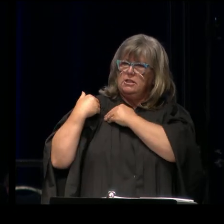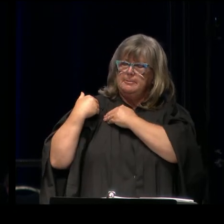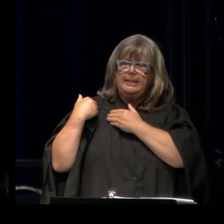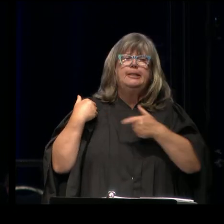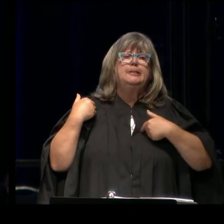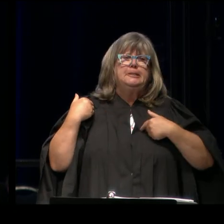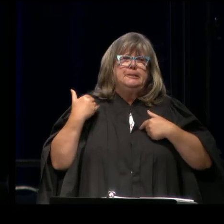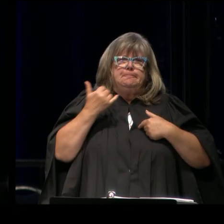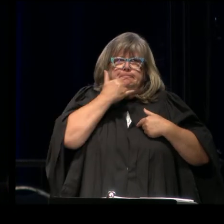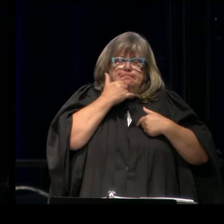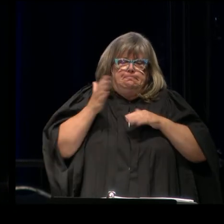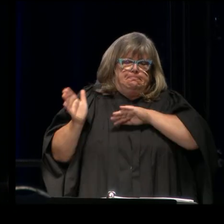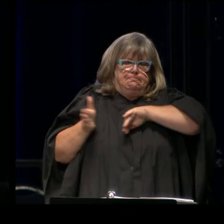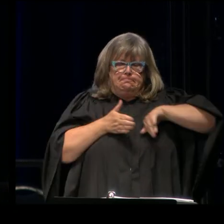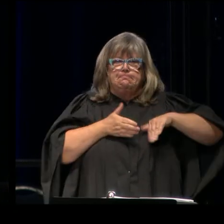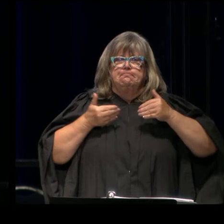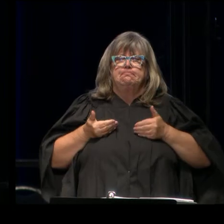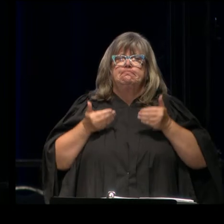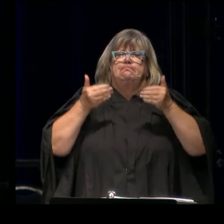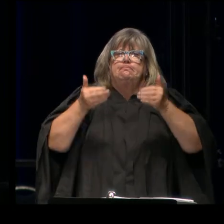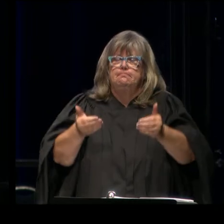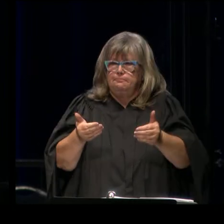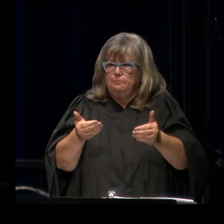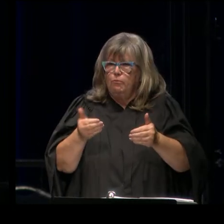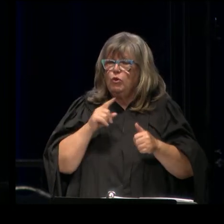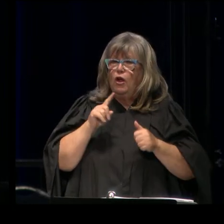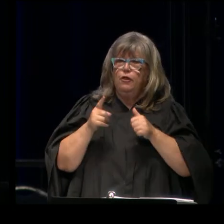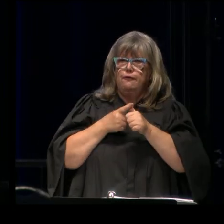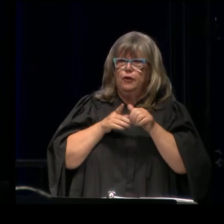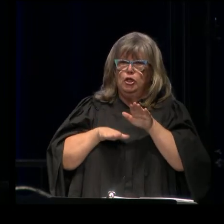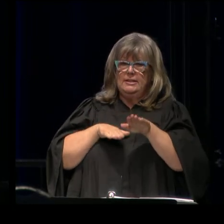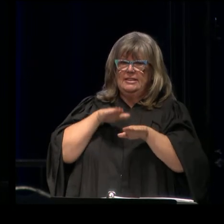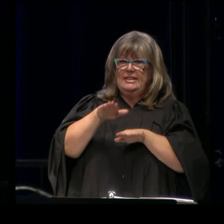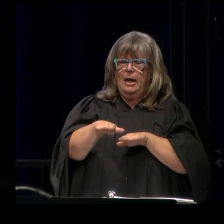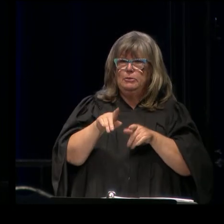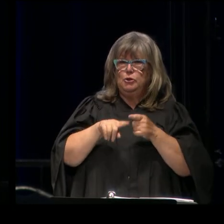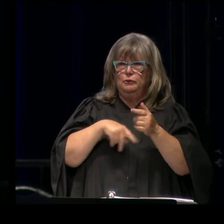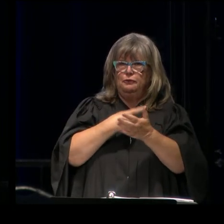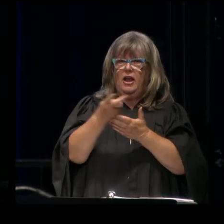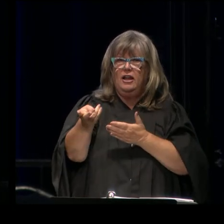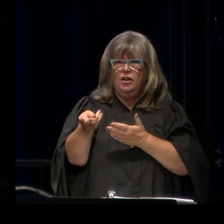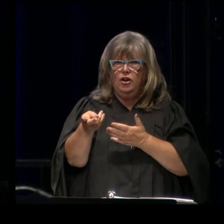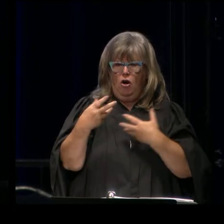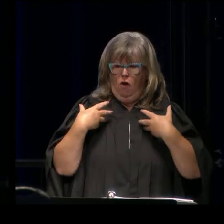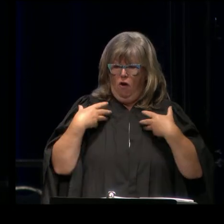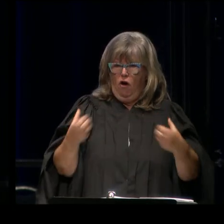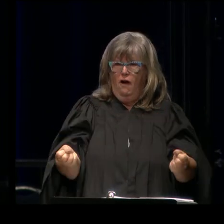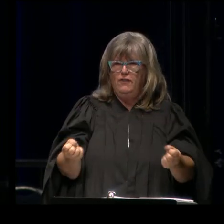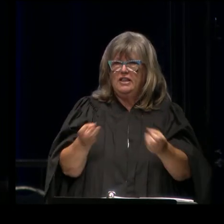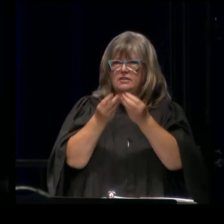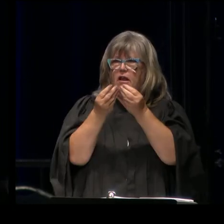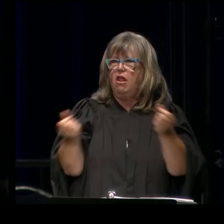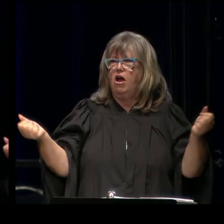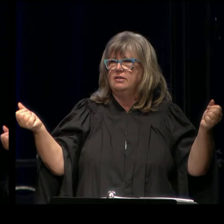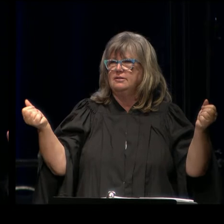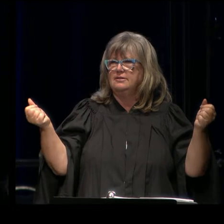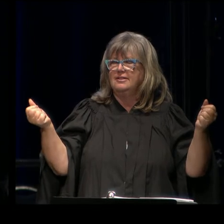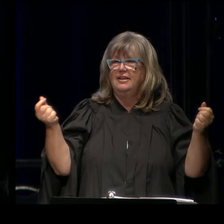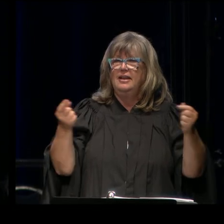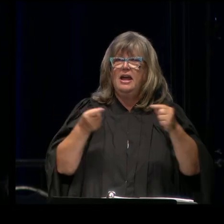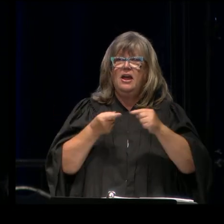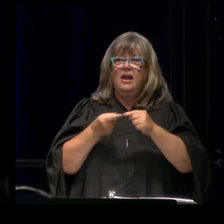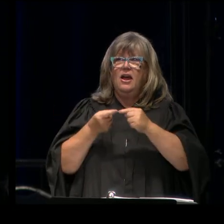forward. The first step to failure is to lose confidence, and the opposite